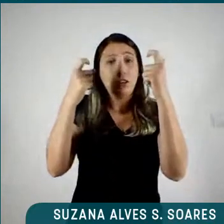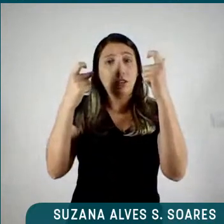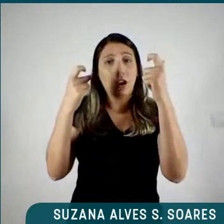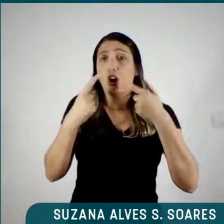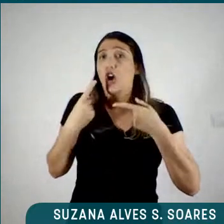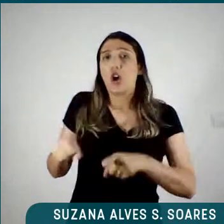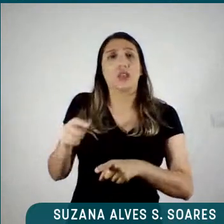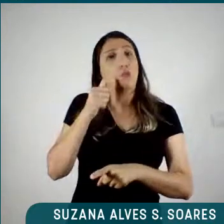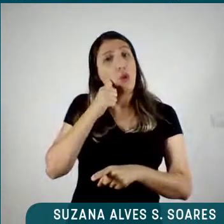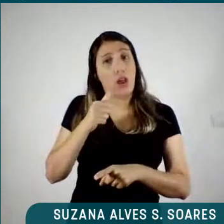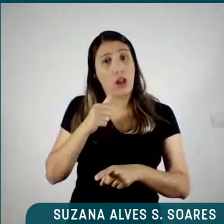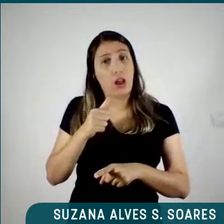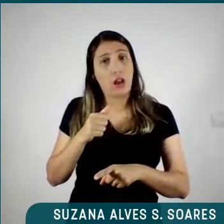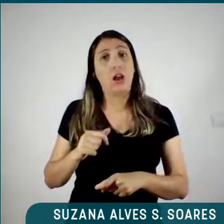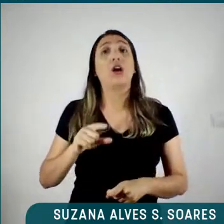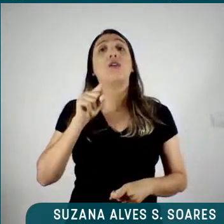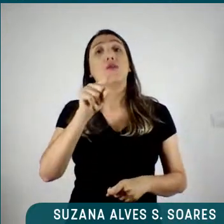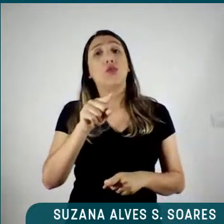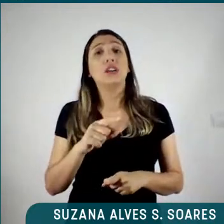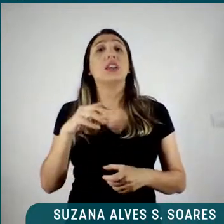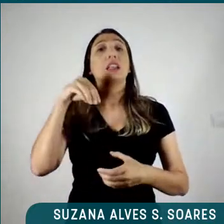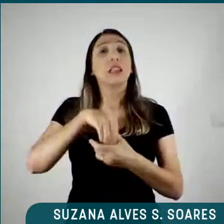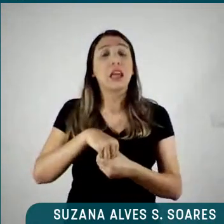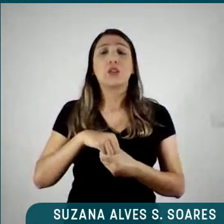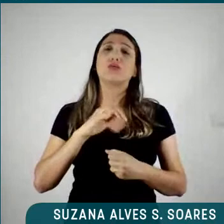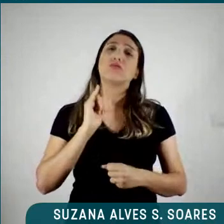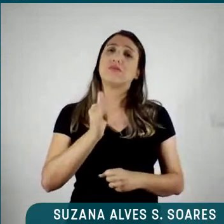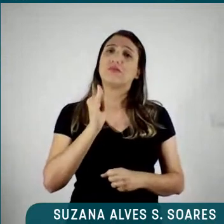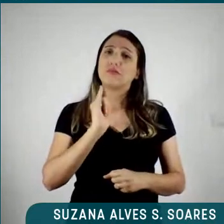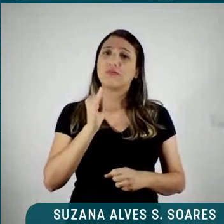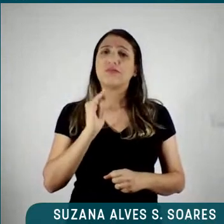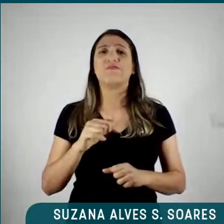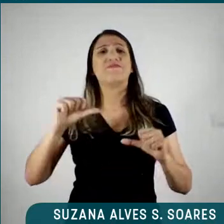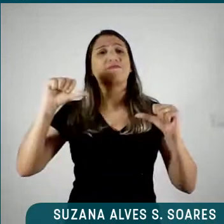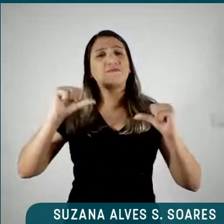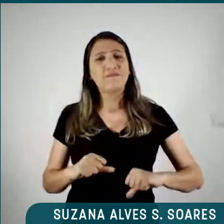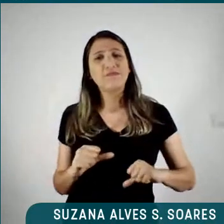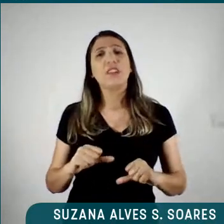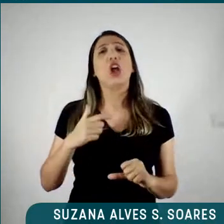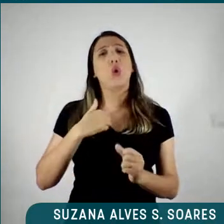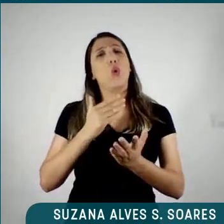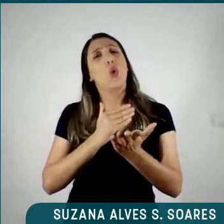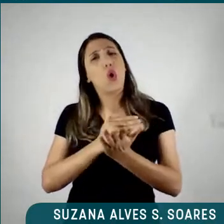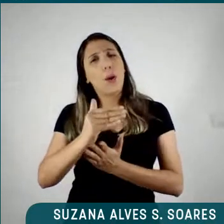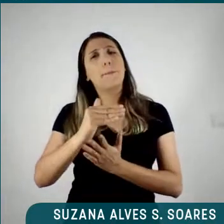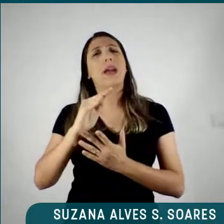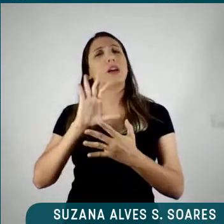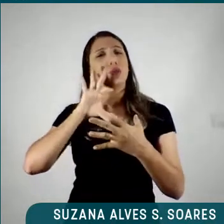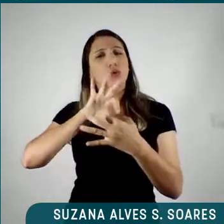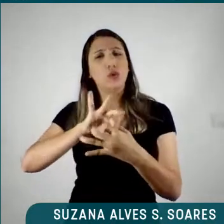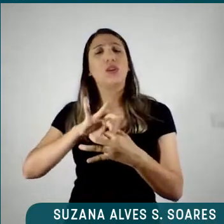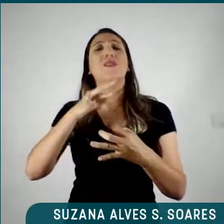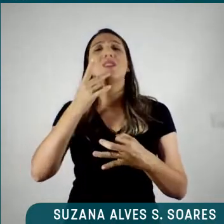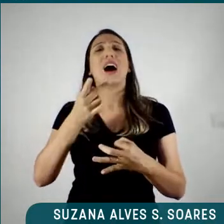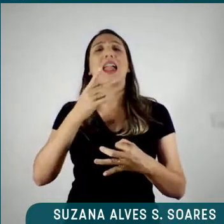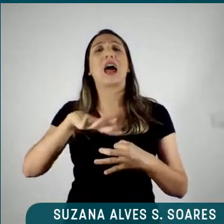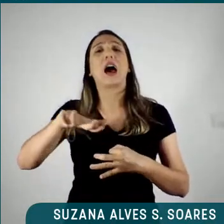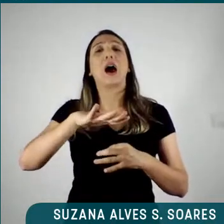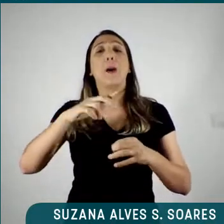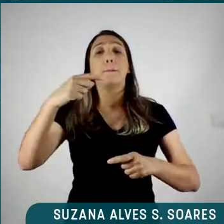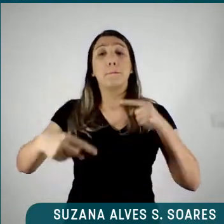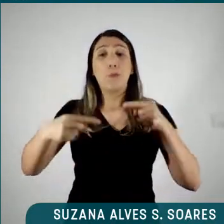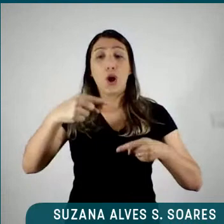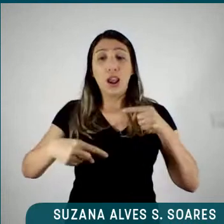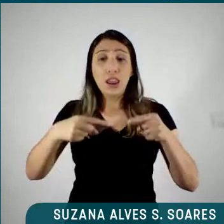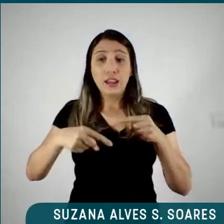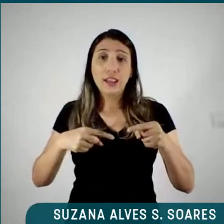that. And one way of controlling women is with violence. And when we hear these tragic